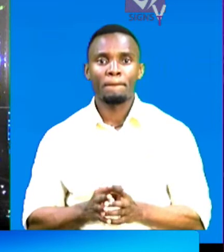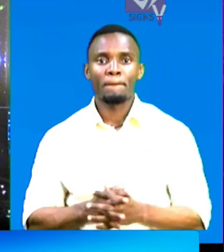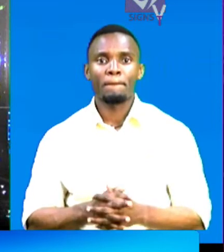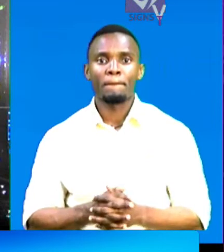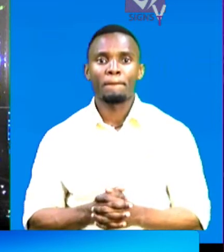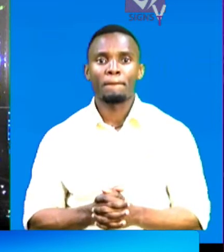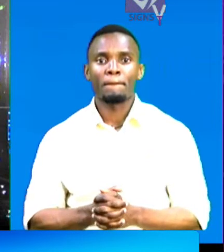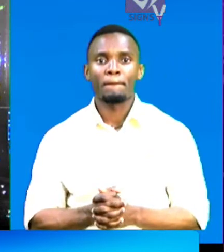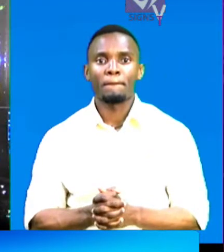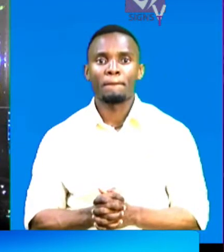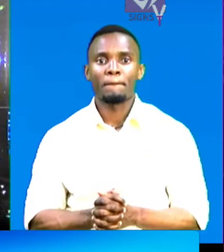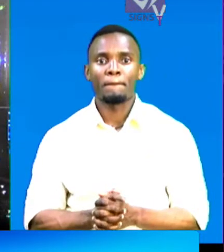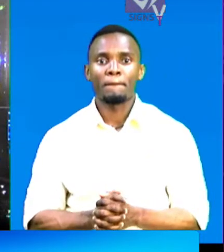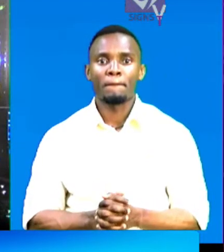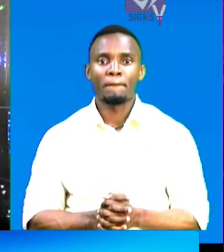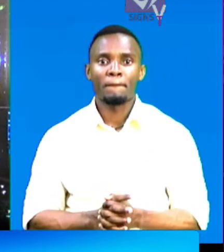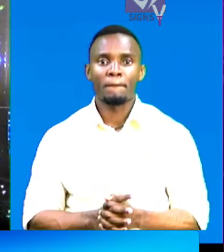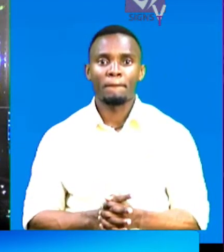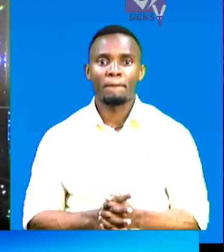And